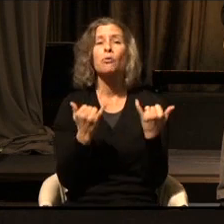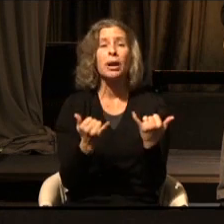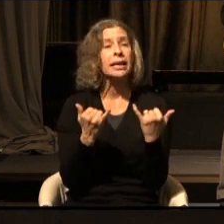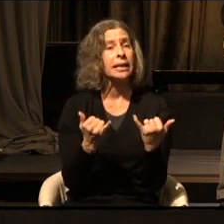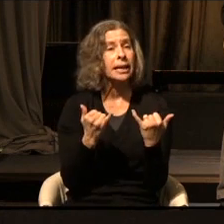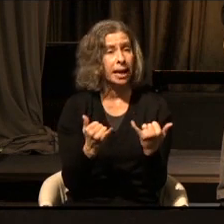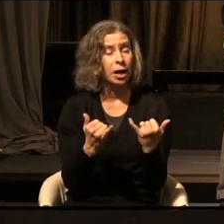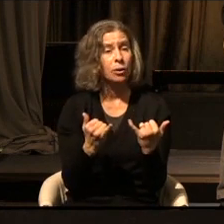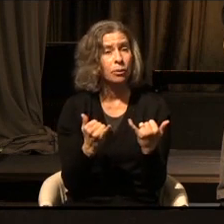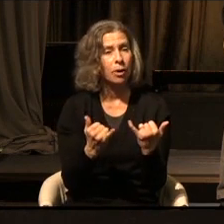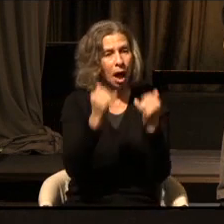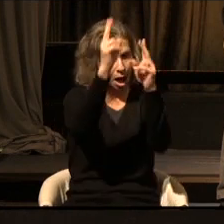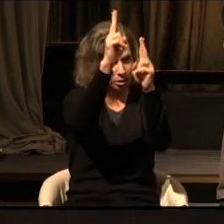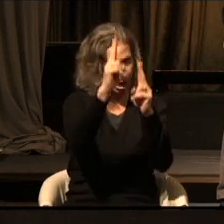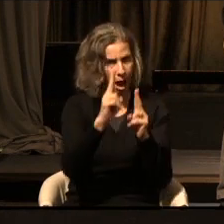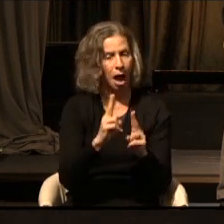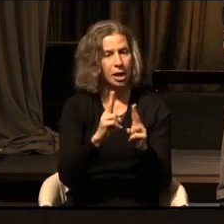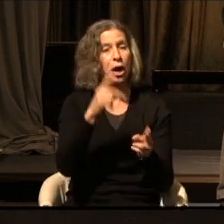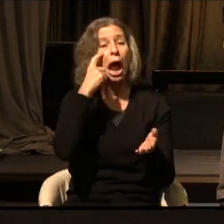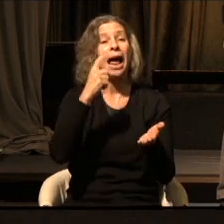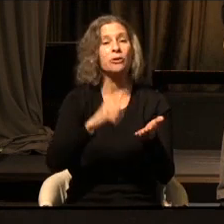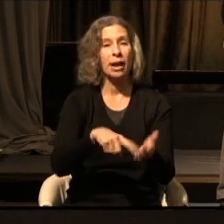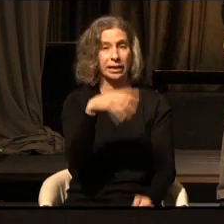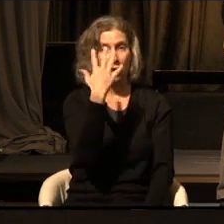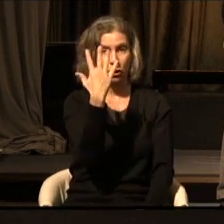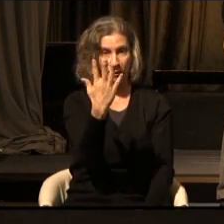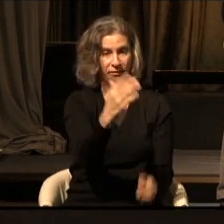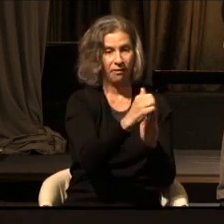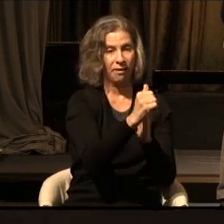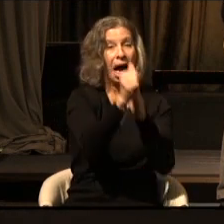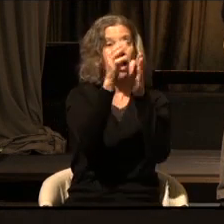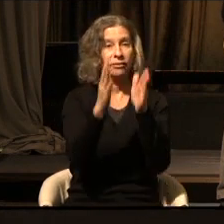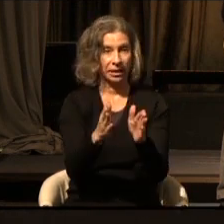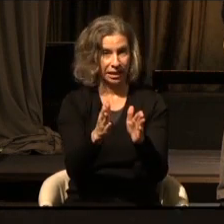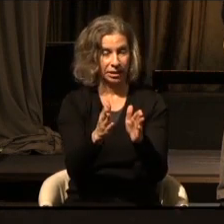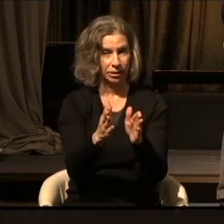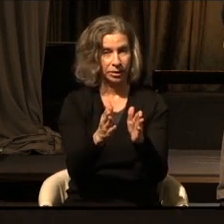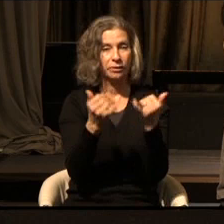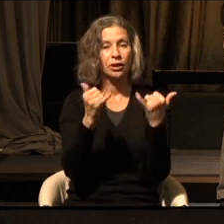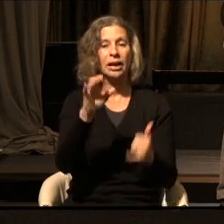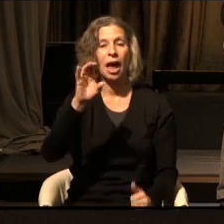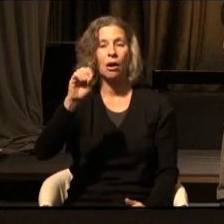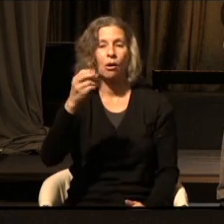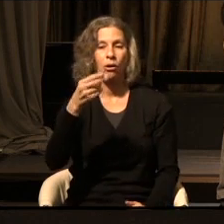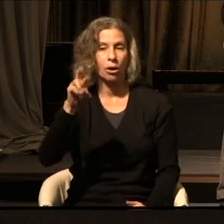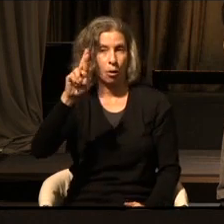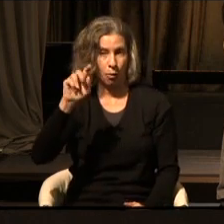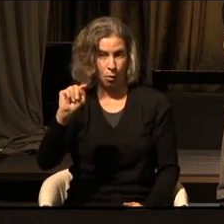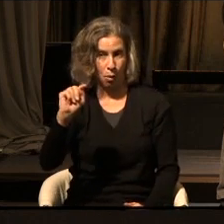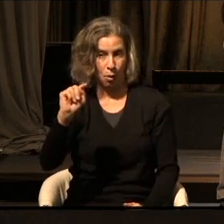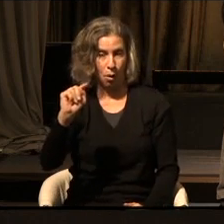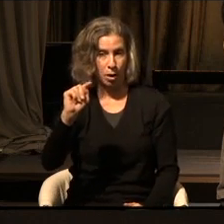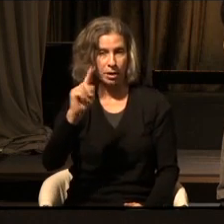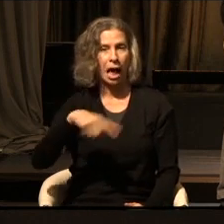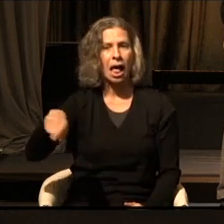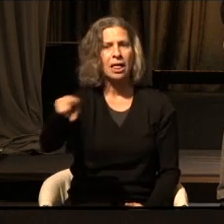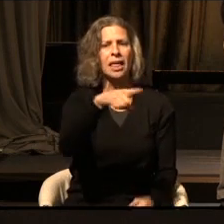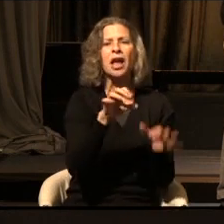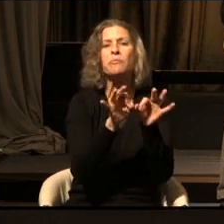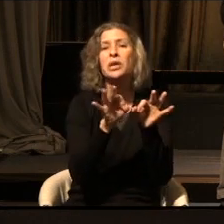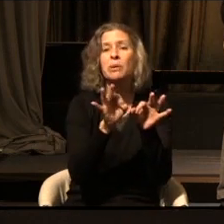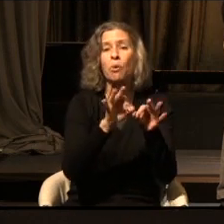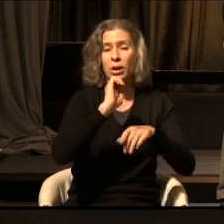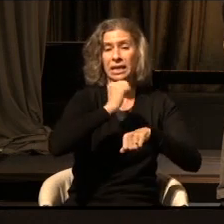to honor and recognize the 5 group leaders for this particular cohort, because they have been instrumental both